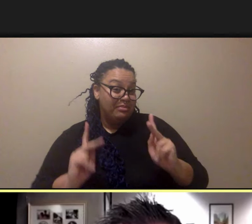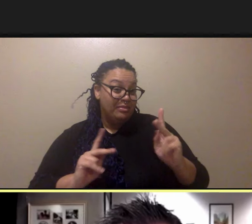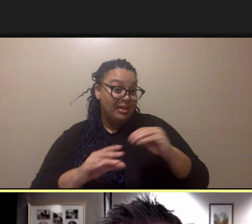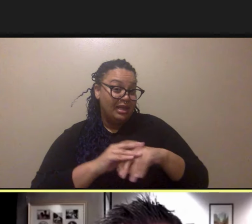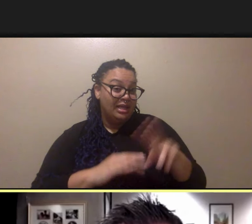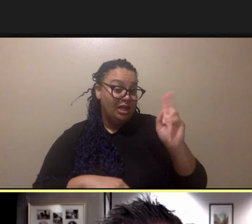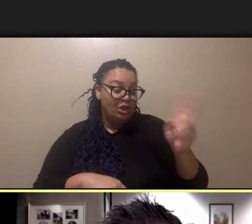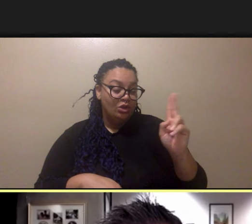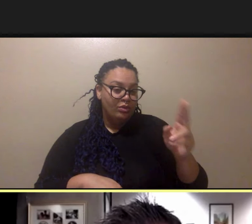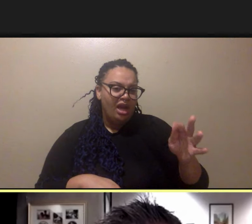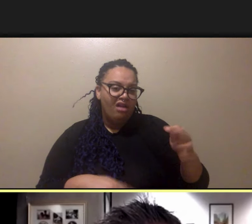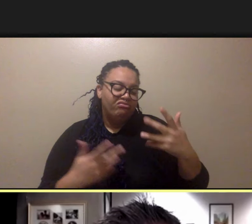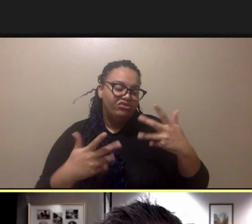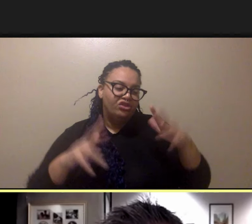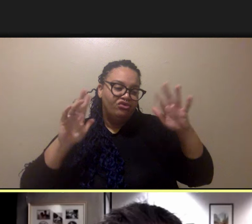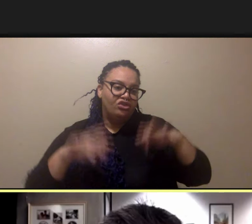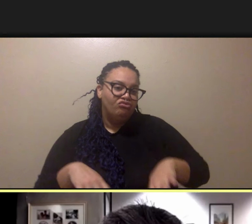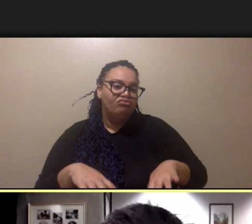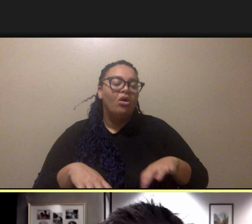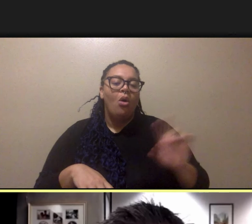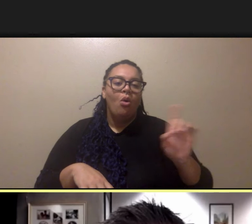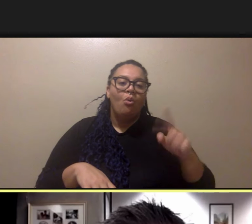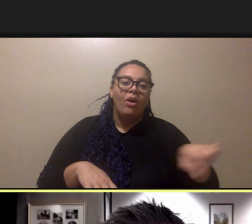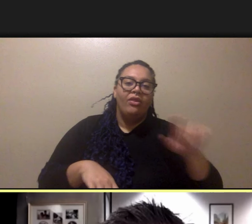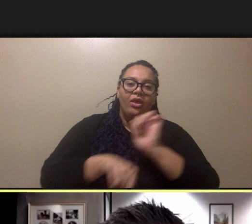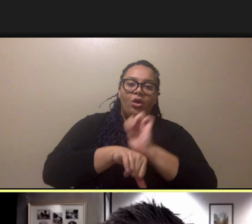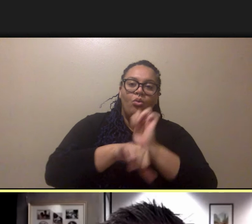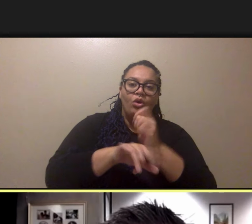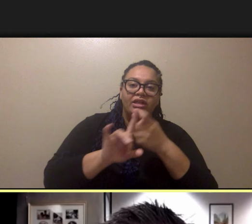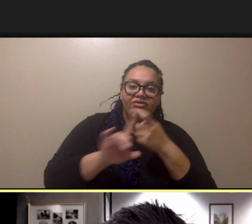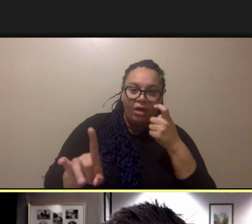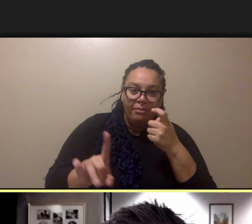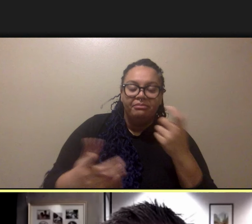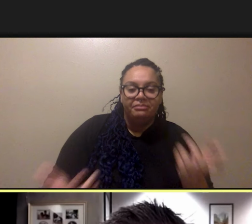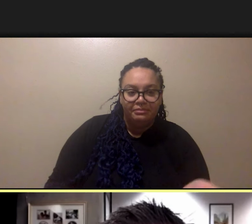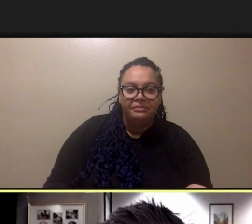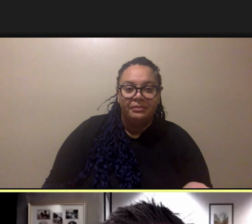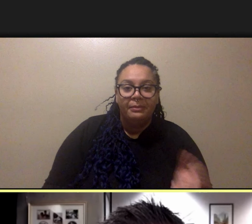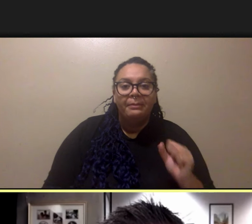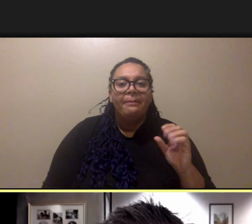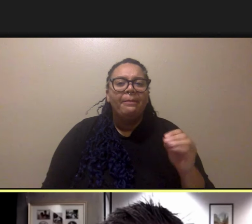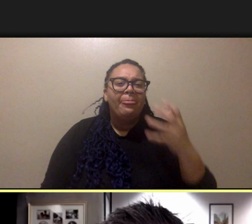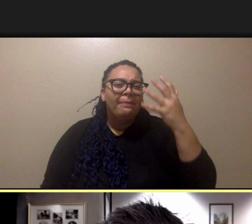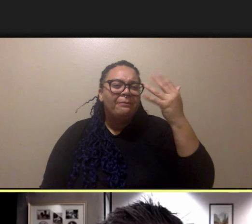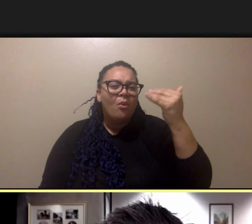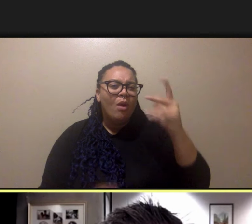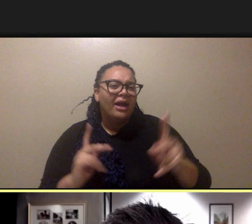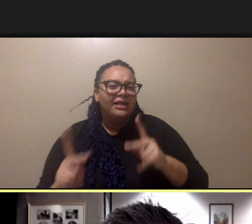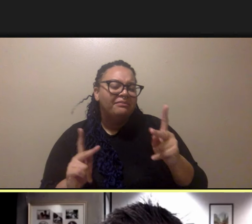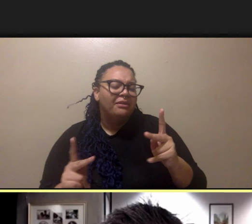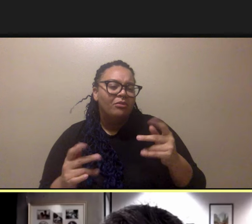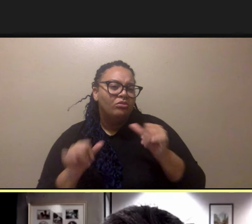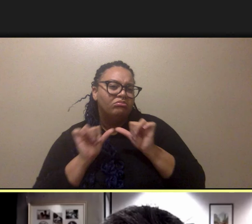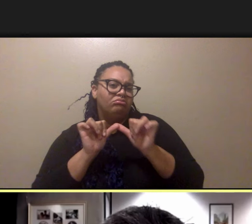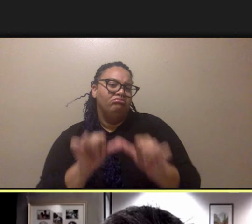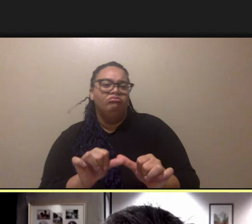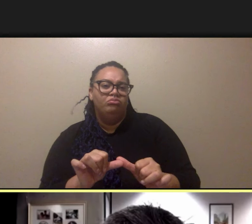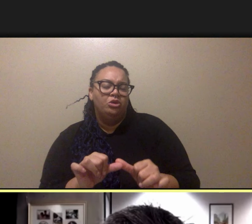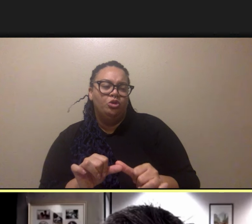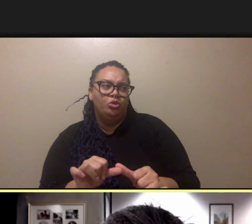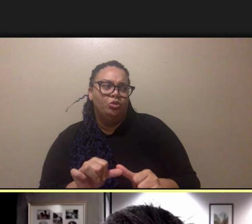kind of the change in thinking among the planters of where their labor should come from. So why was it tolerated and why did it become